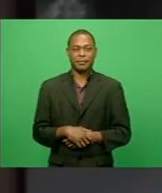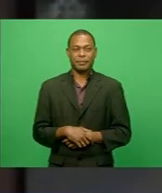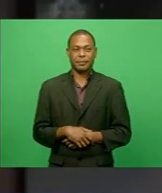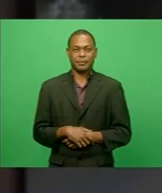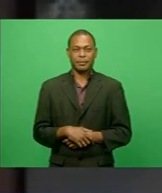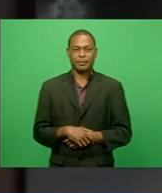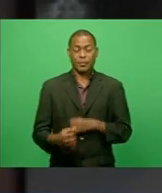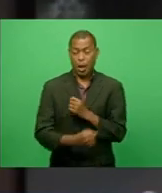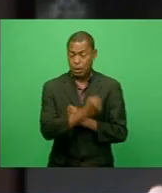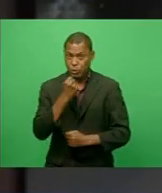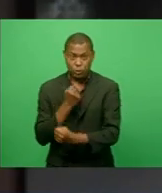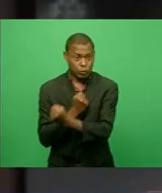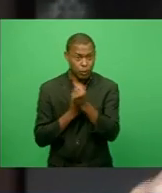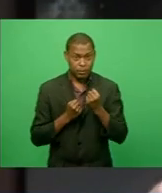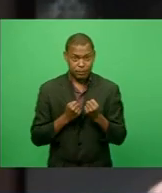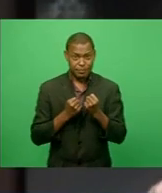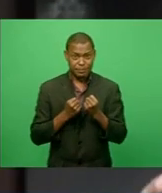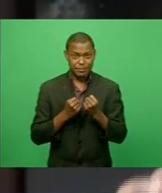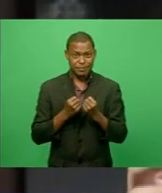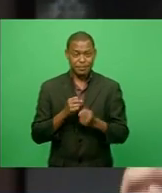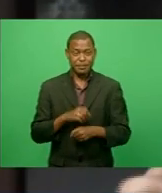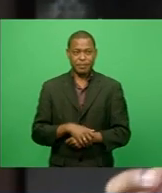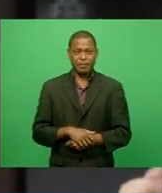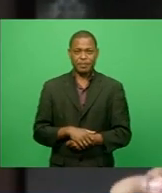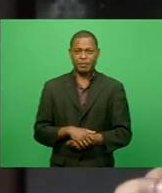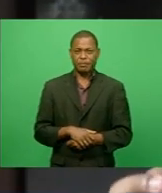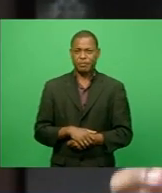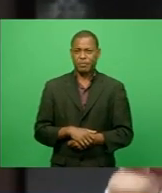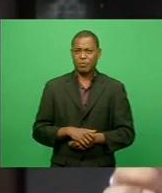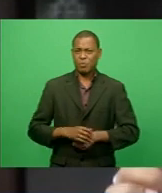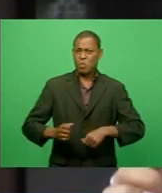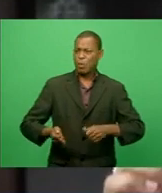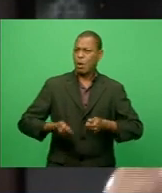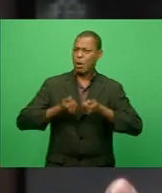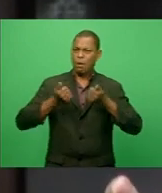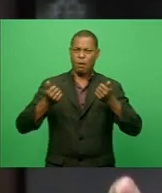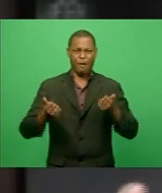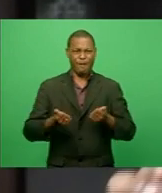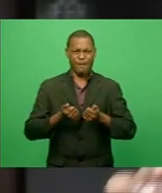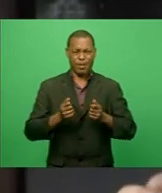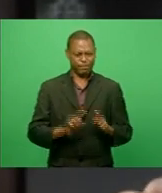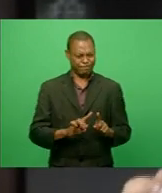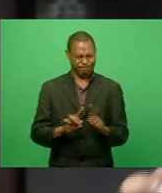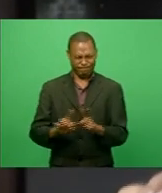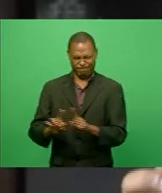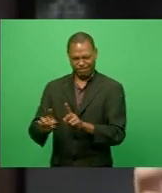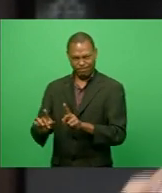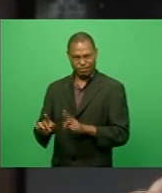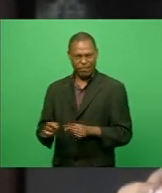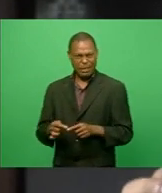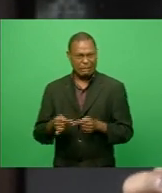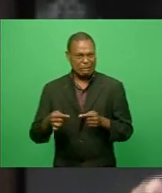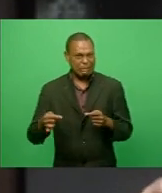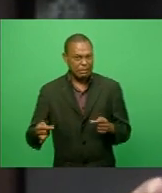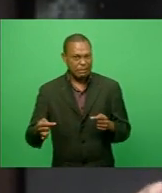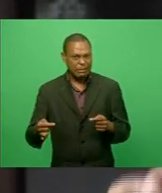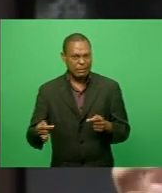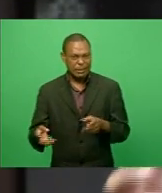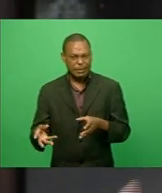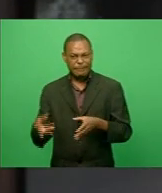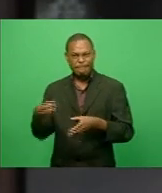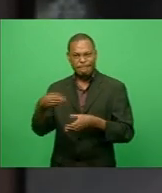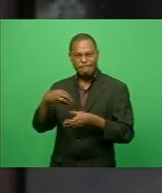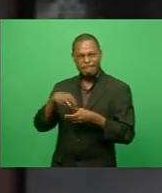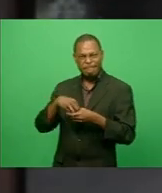TikTok, has so many, little snippets that actually actively encourage